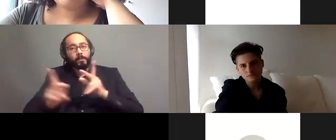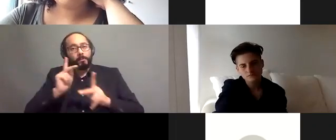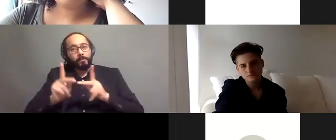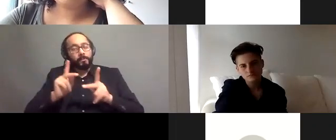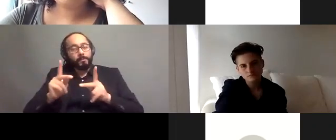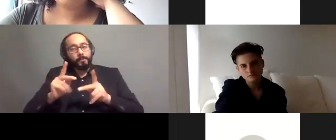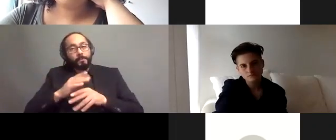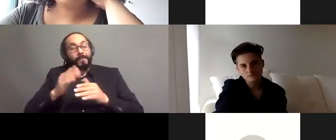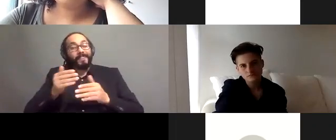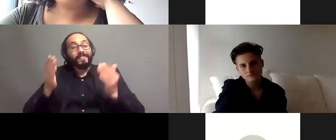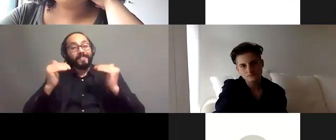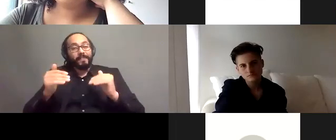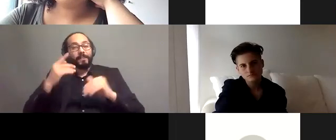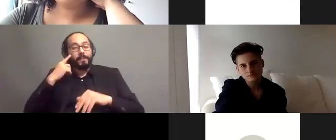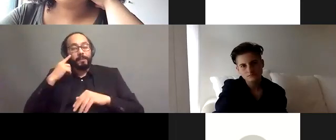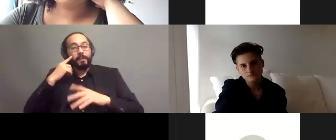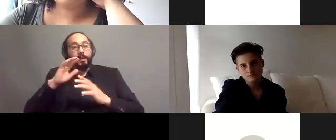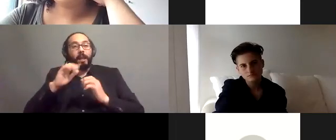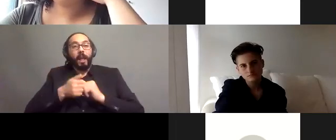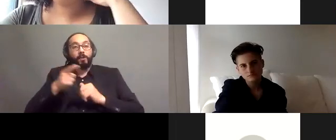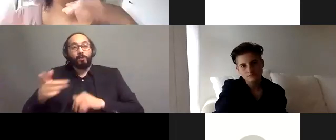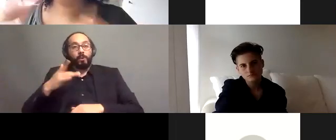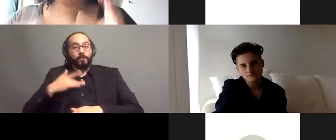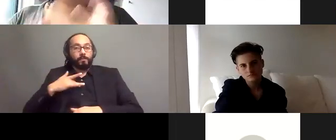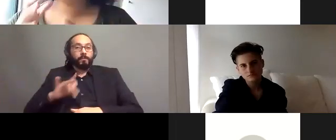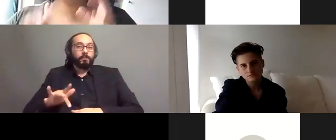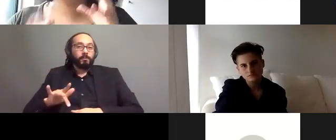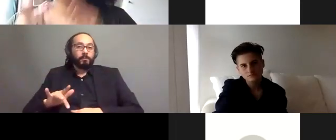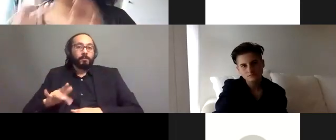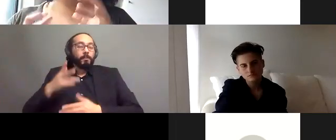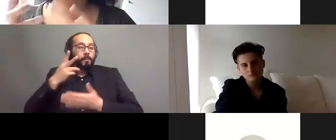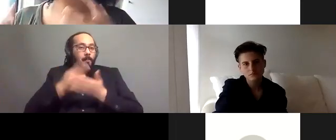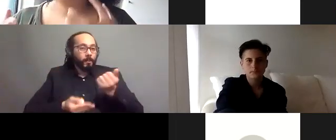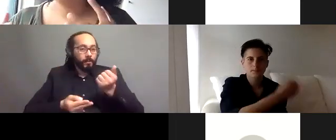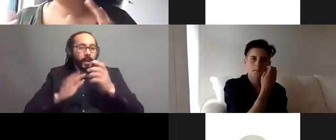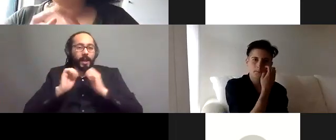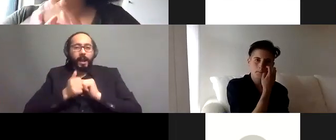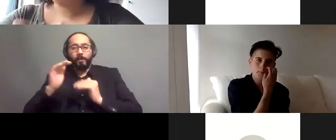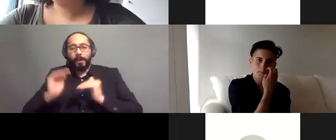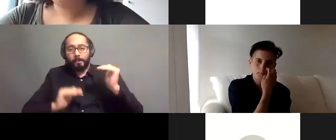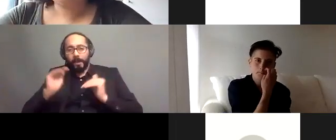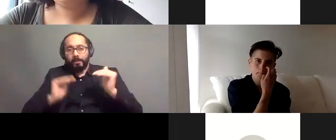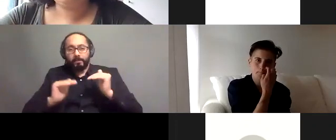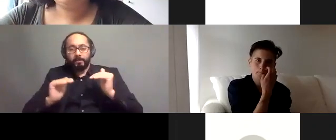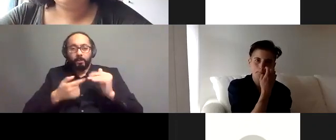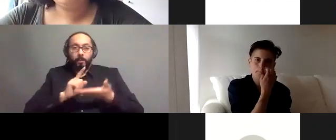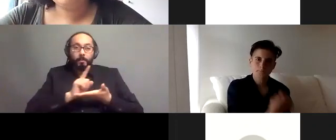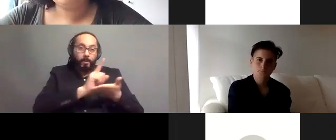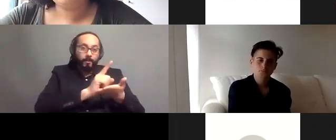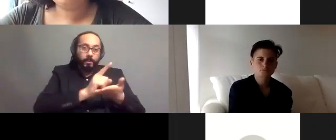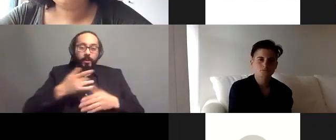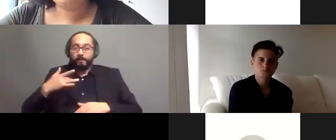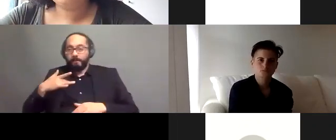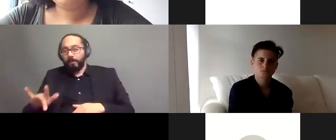about how, you know, you're vulnerable and consider how those things are balanced out. And think about